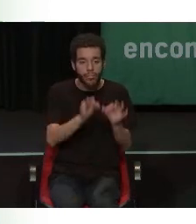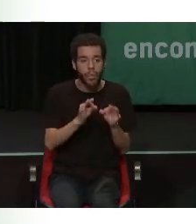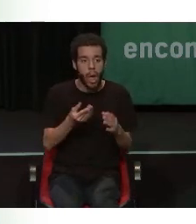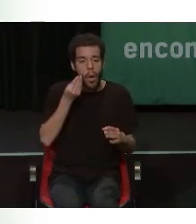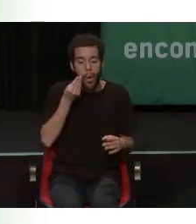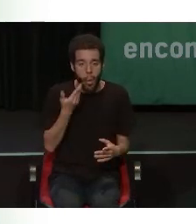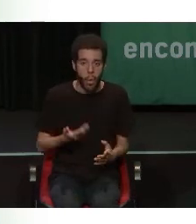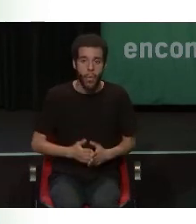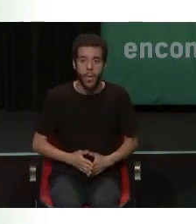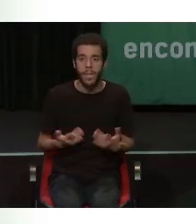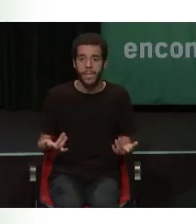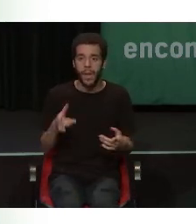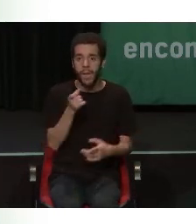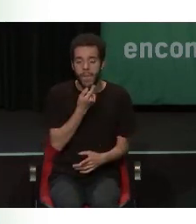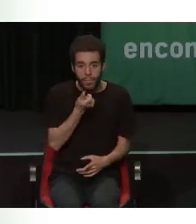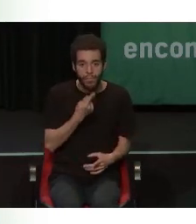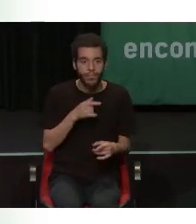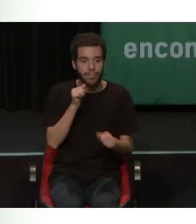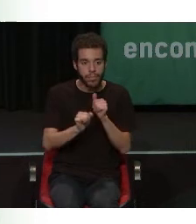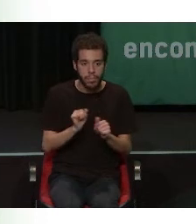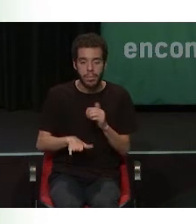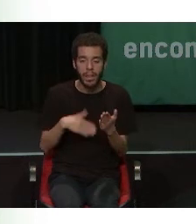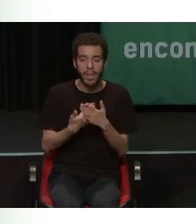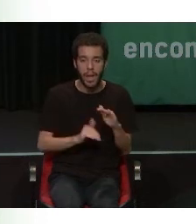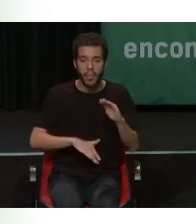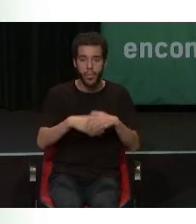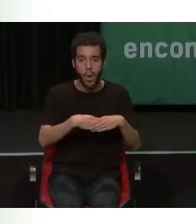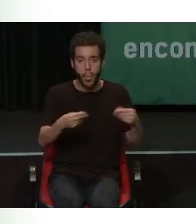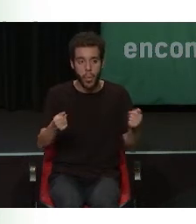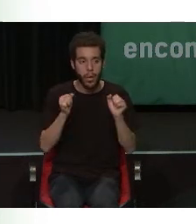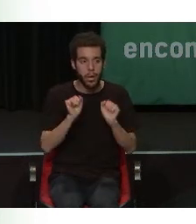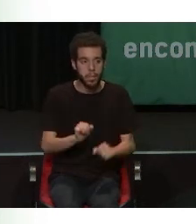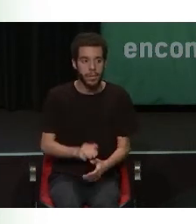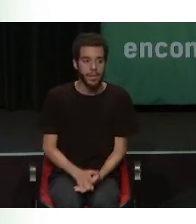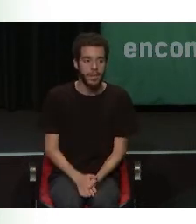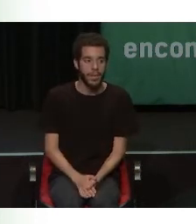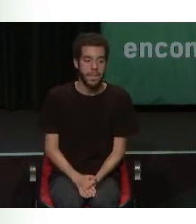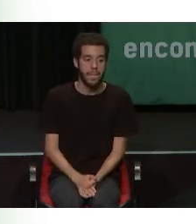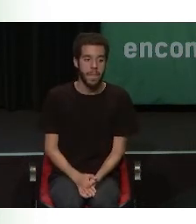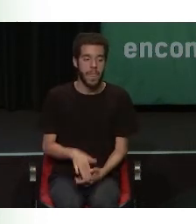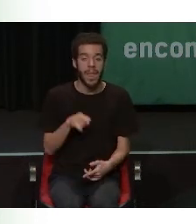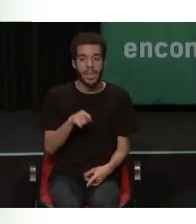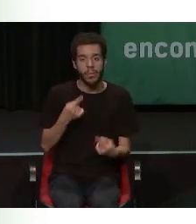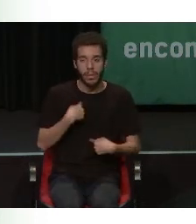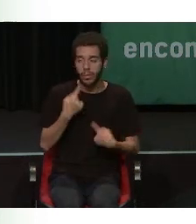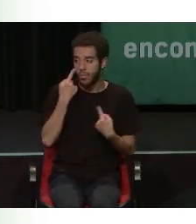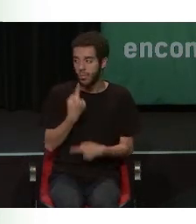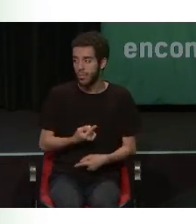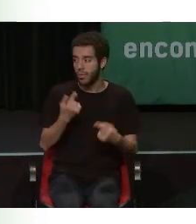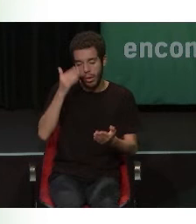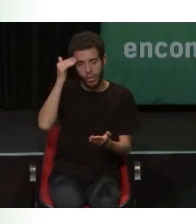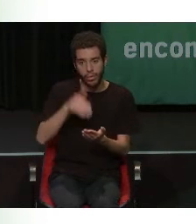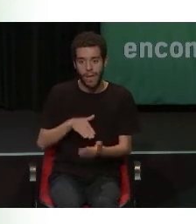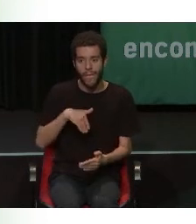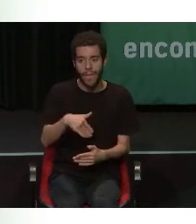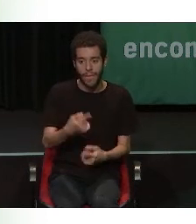a number of pharmacological inhibitors of IL-7 receptor-mediated signaling. I won't show you these results for the